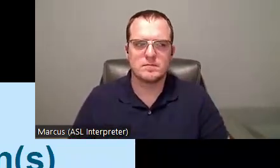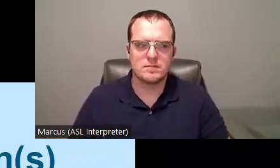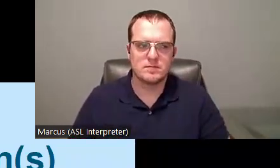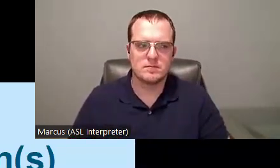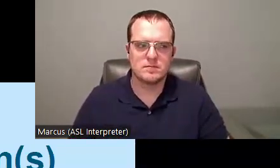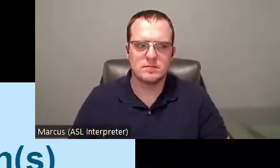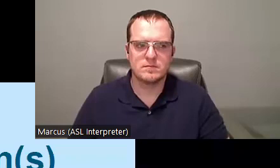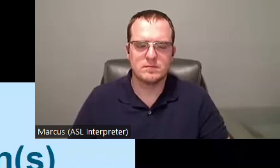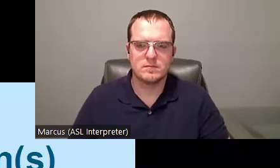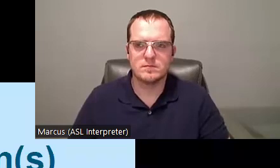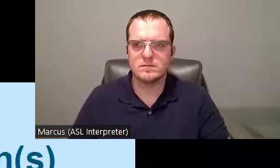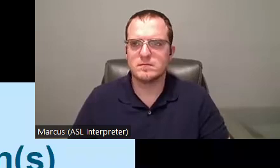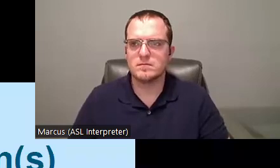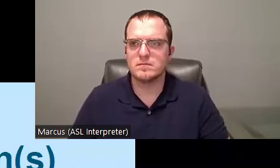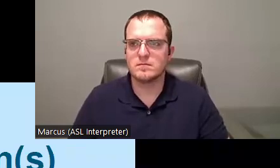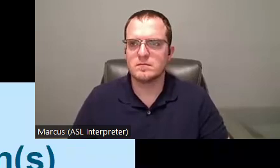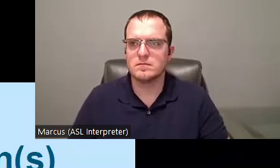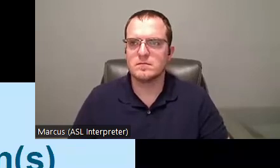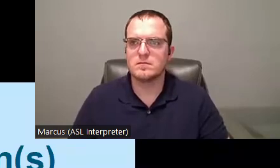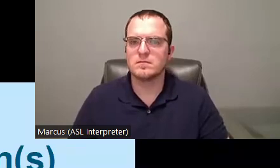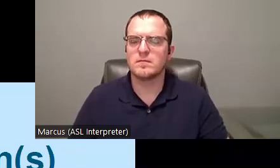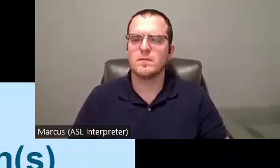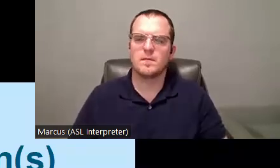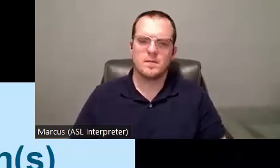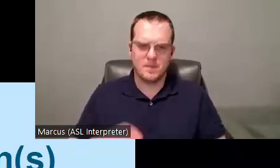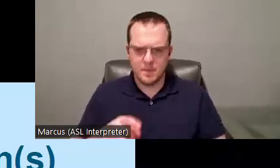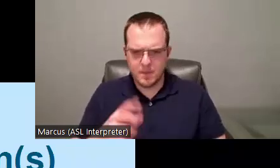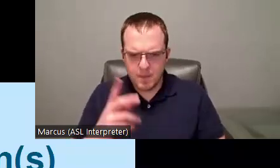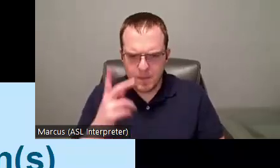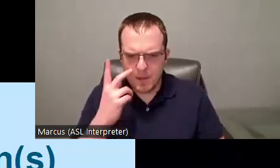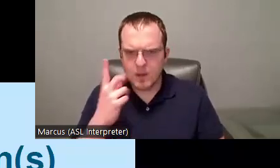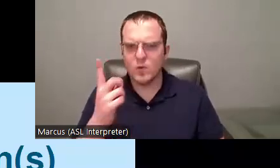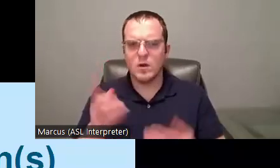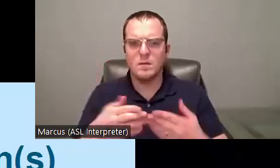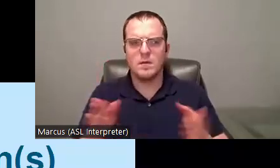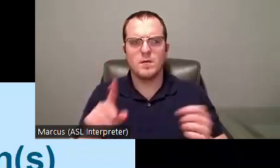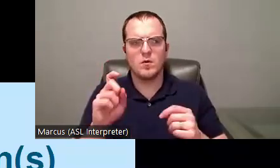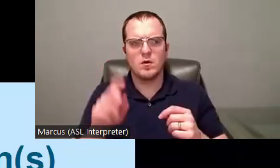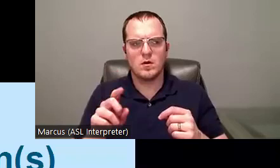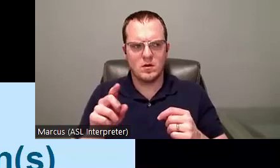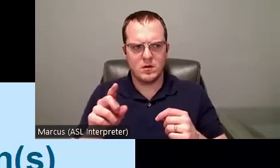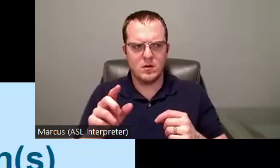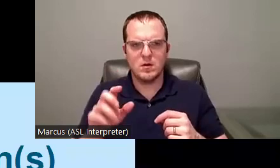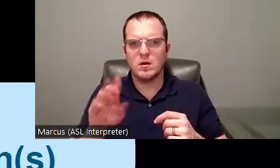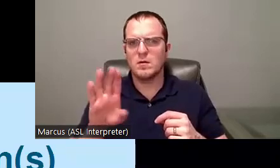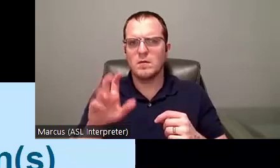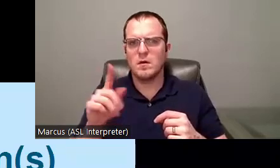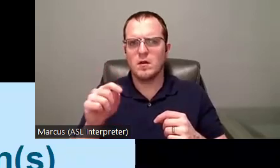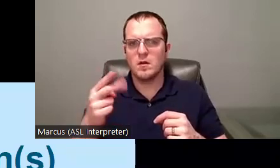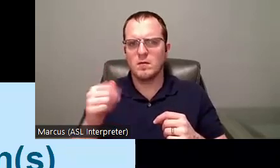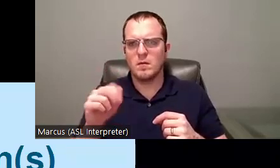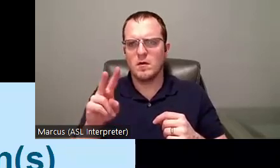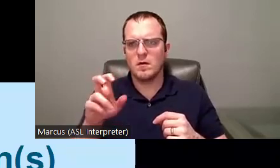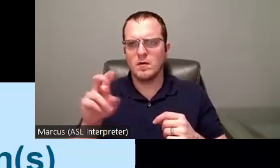There's a public question in the Q&A too that is asking whether Bethlehem Haven's definition of